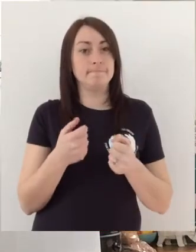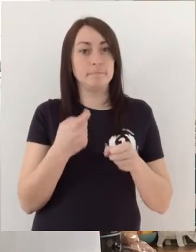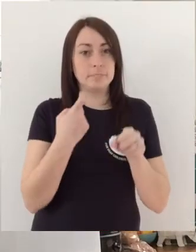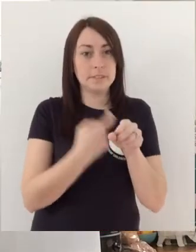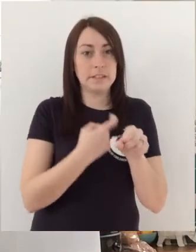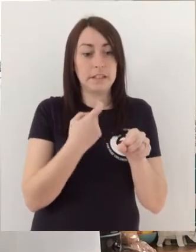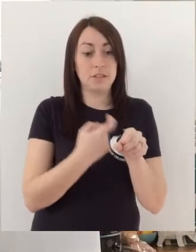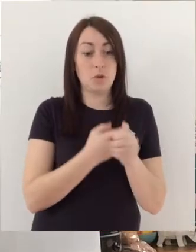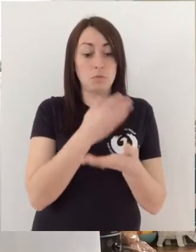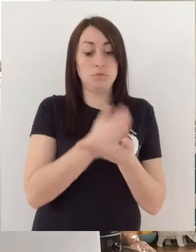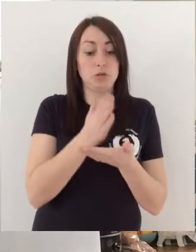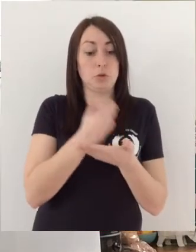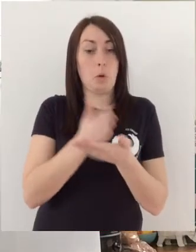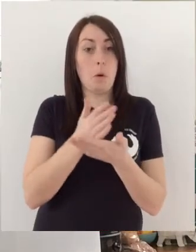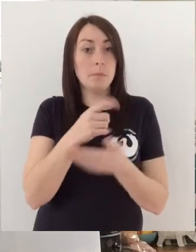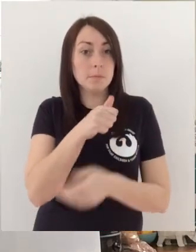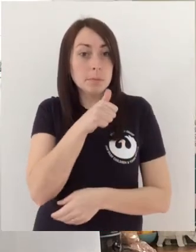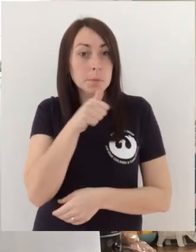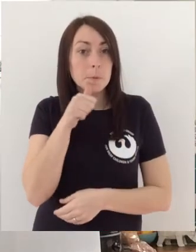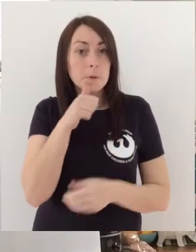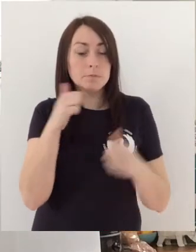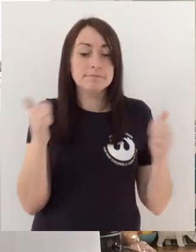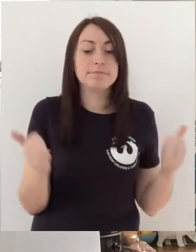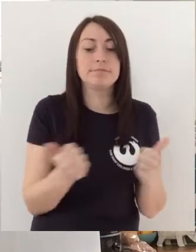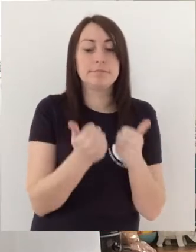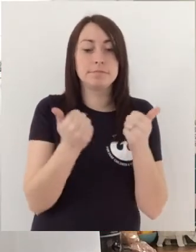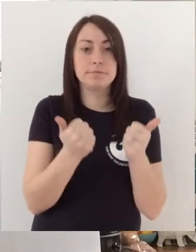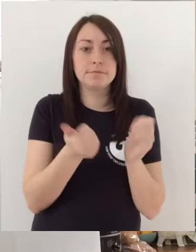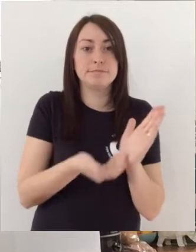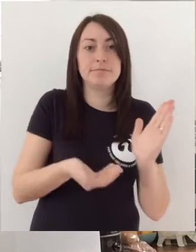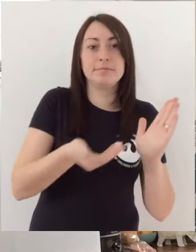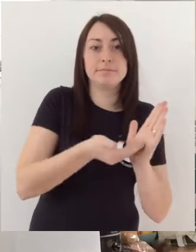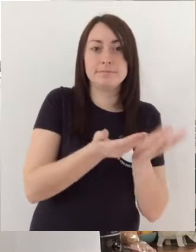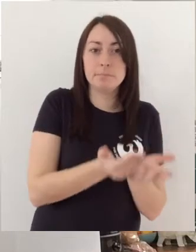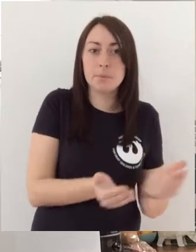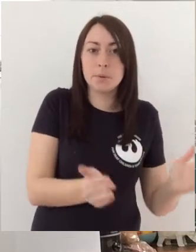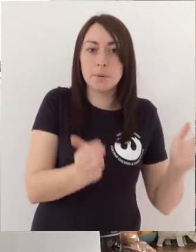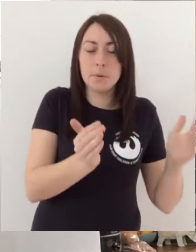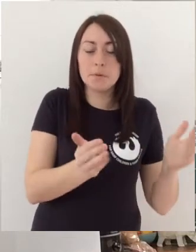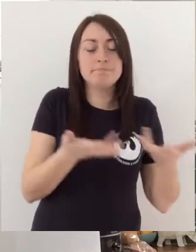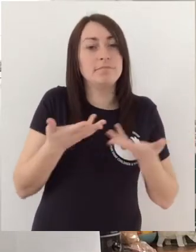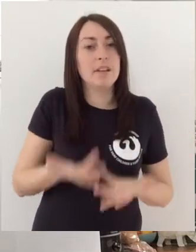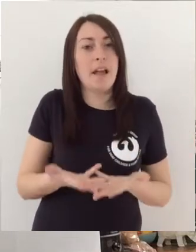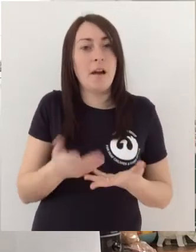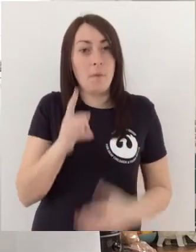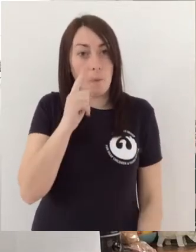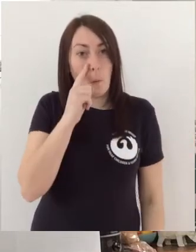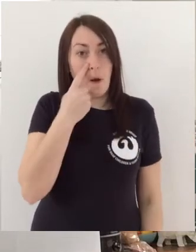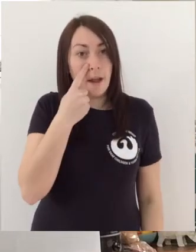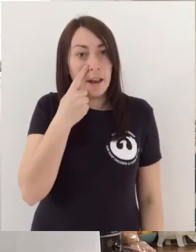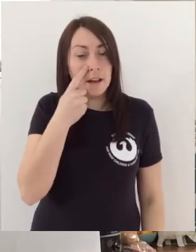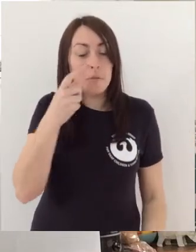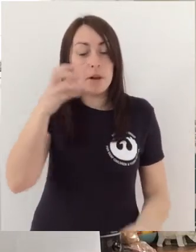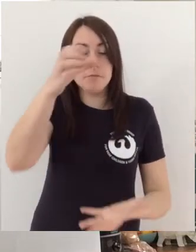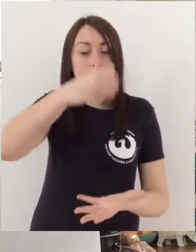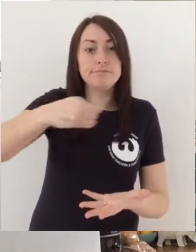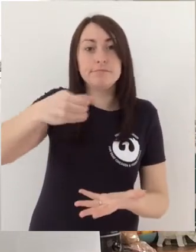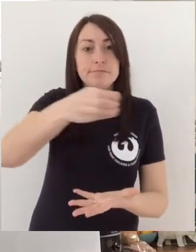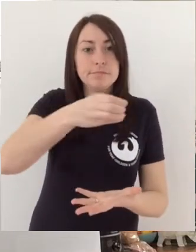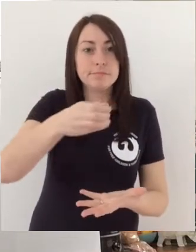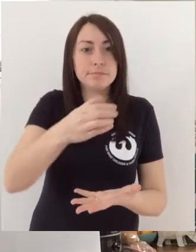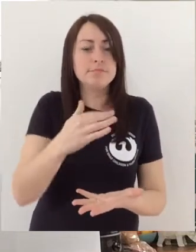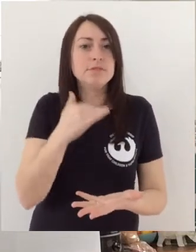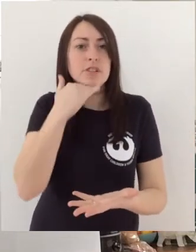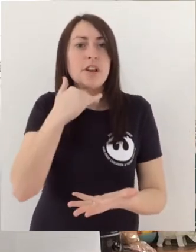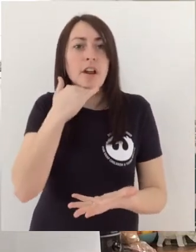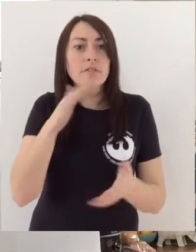Those are my potatoes, all chopped up nicely into the bowl. So I'm going to get some olive oil and I'm going to drizzle some, enough